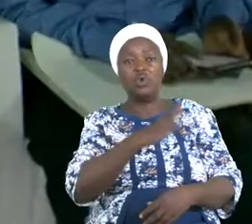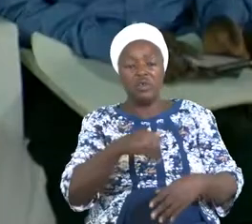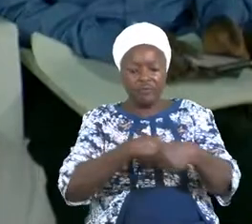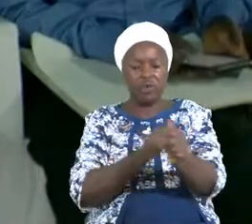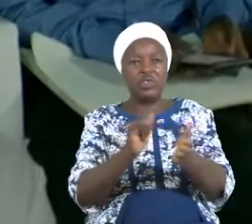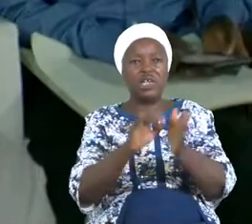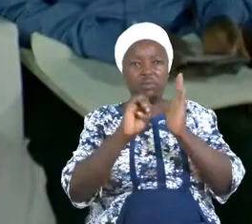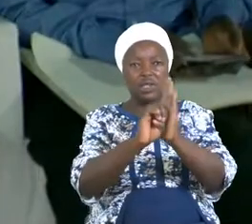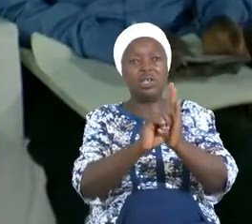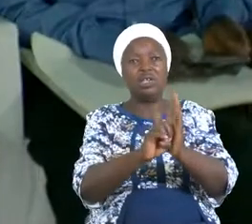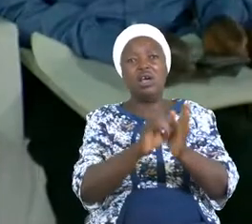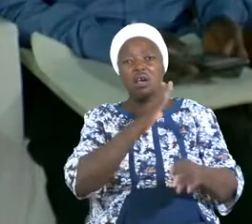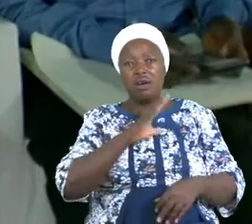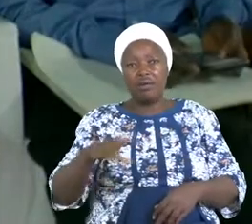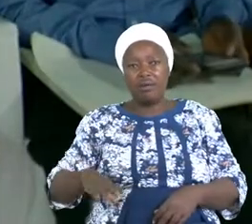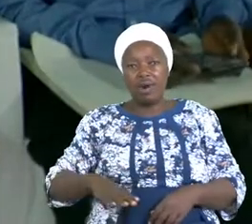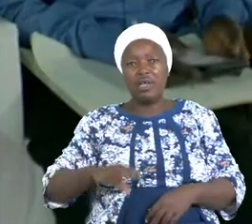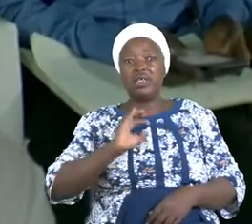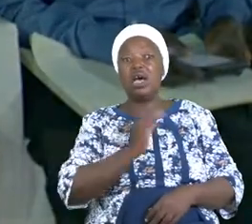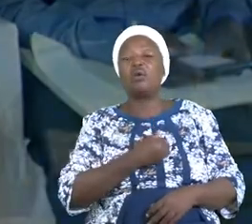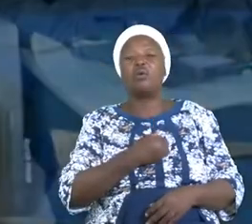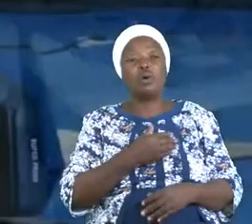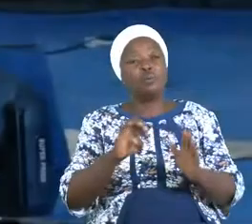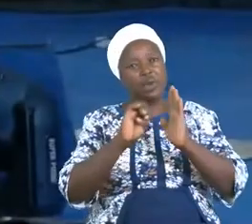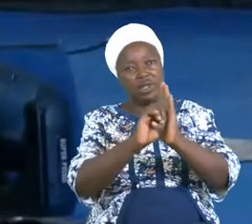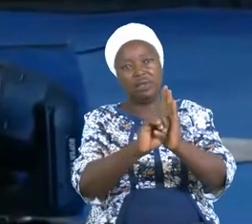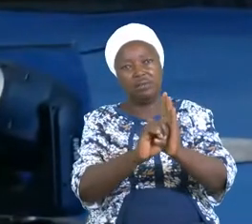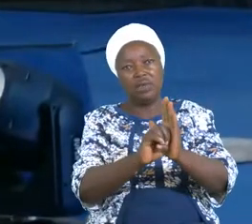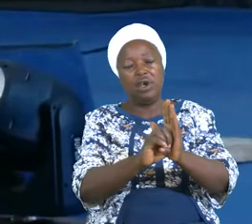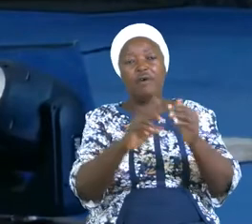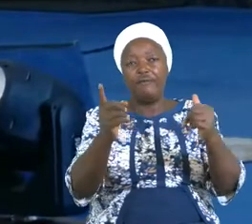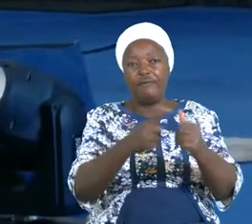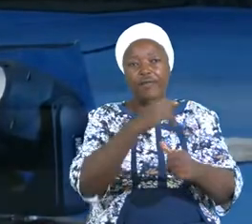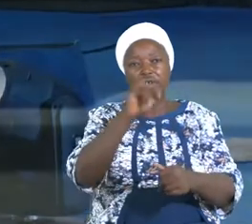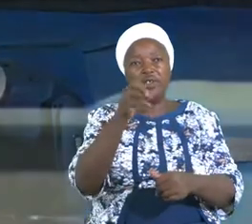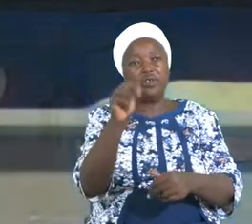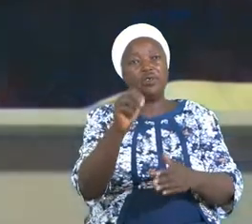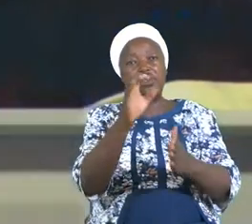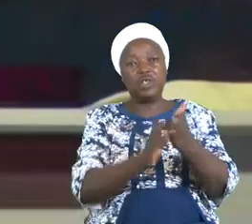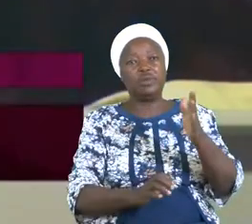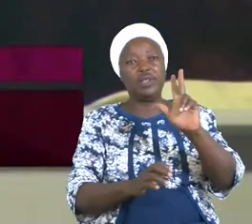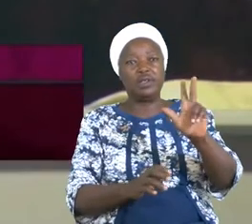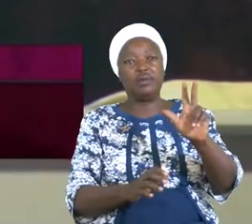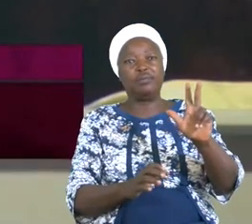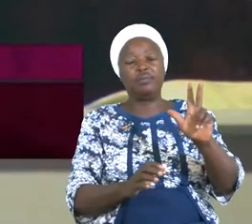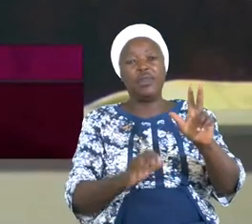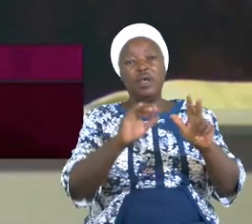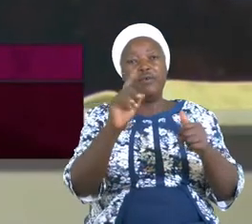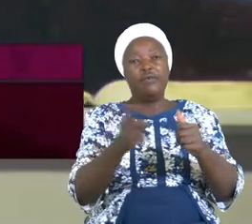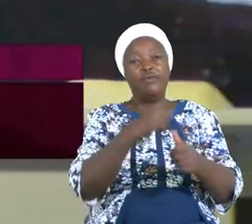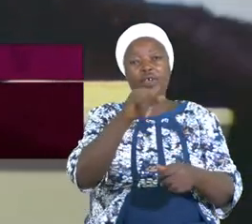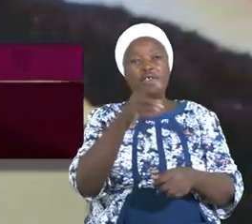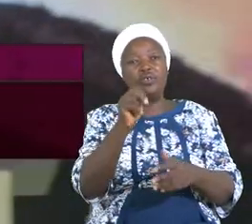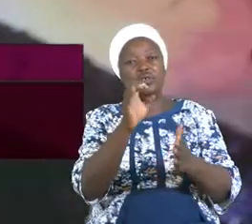Christ, our pattern. Look at 1 John chapter 3. In 1 John chapter